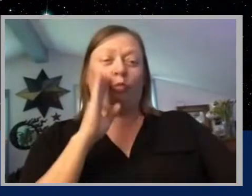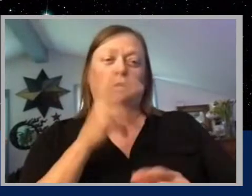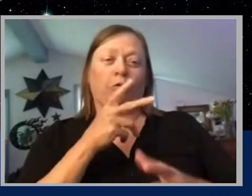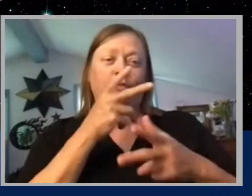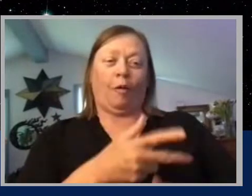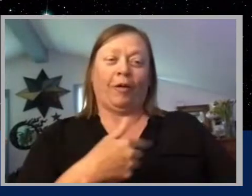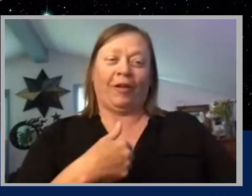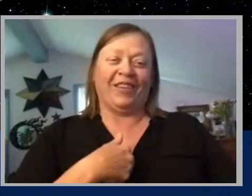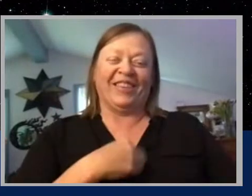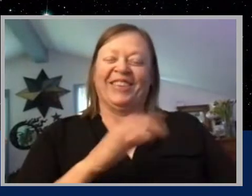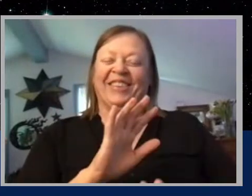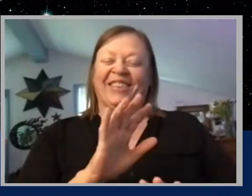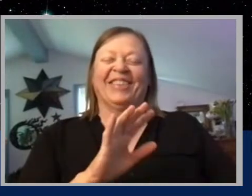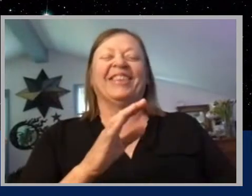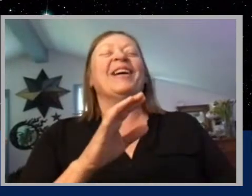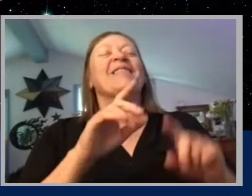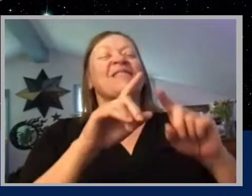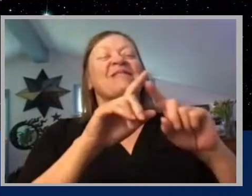But